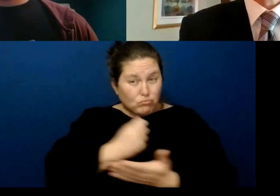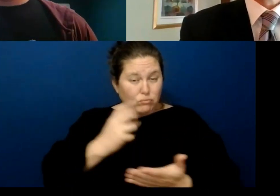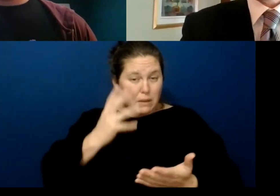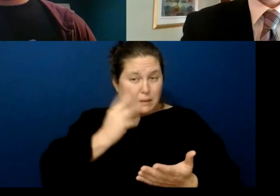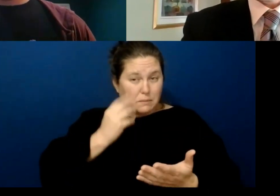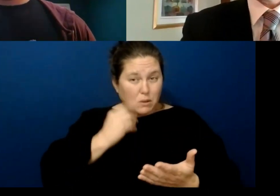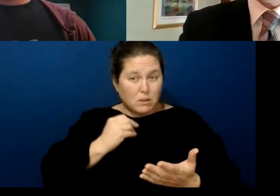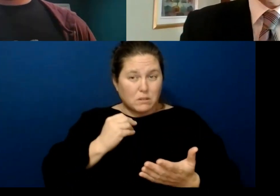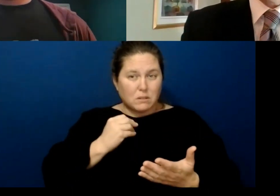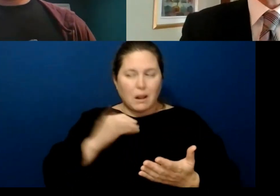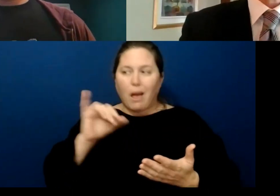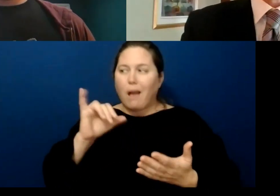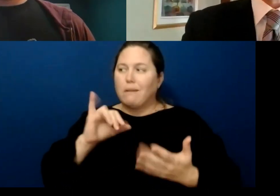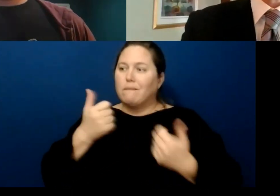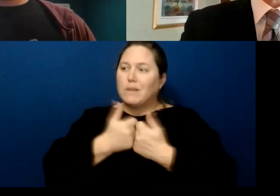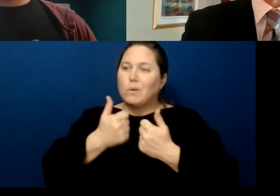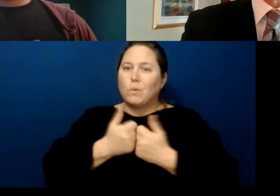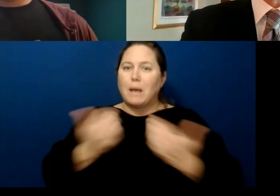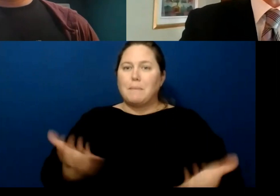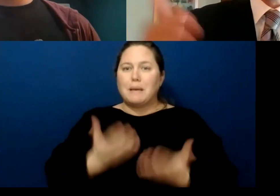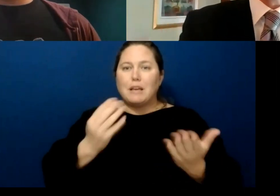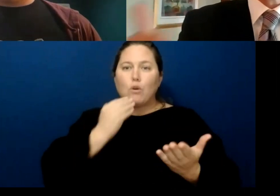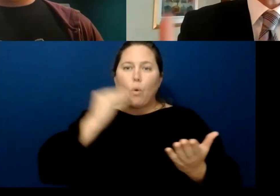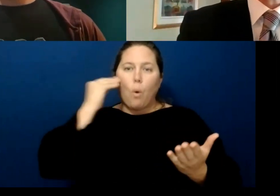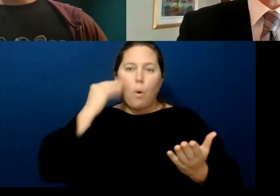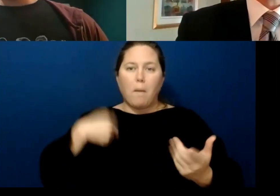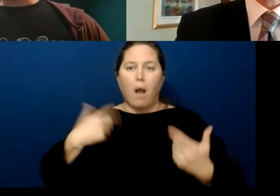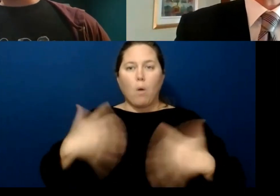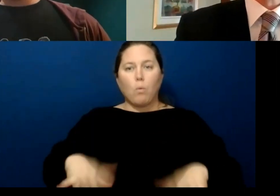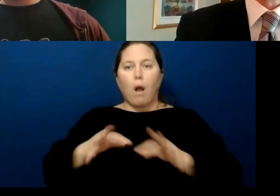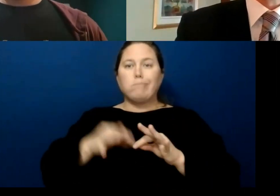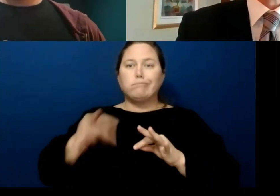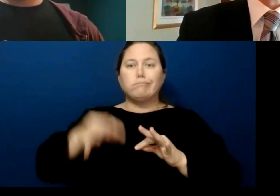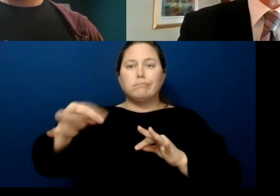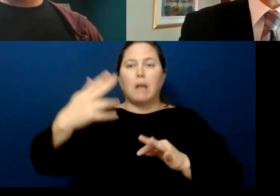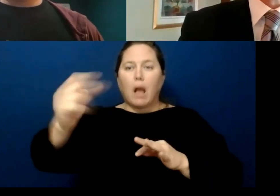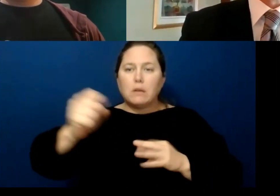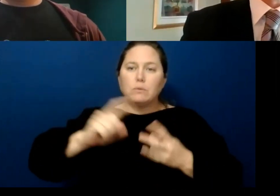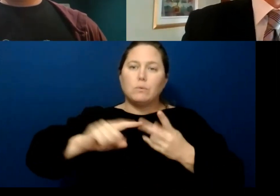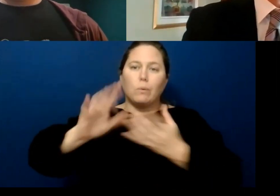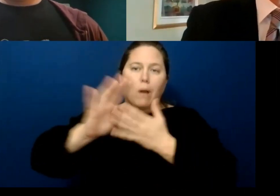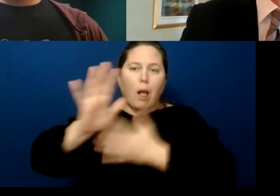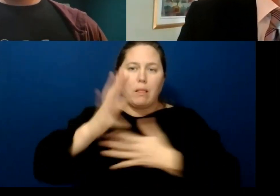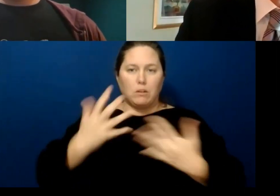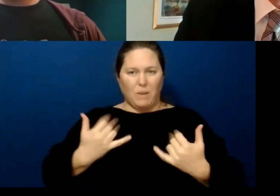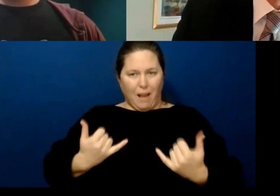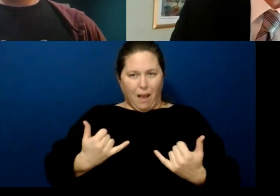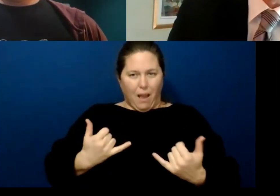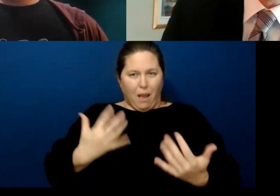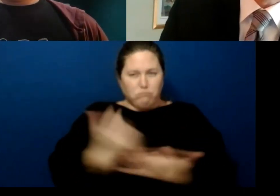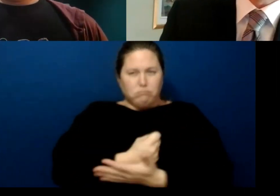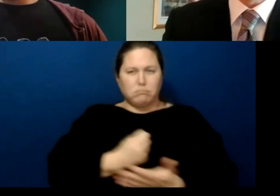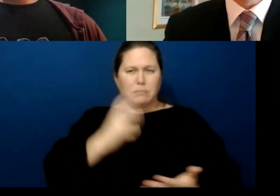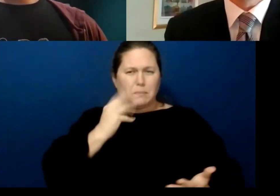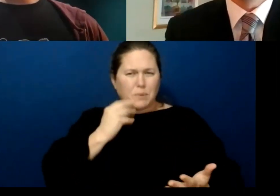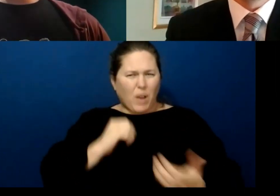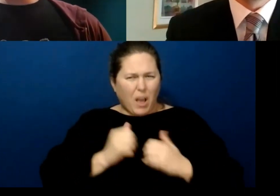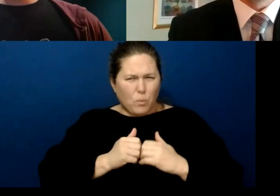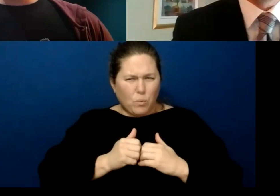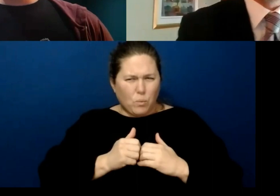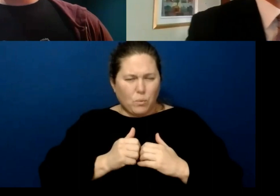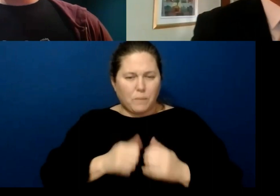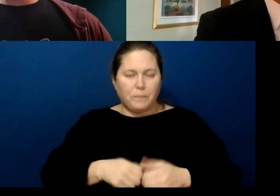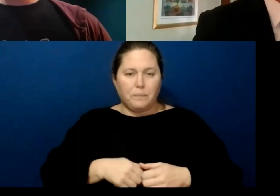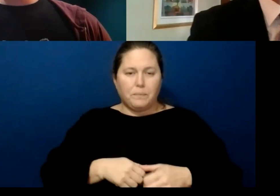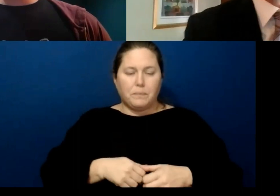It doesn't have to be something that you wait until high school or college. You could start, experimenting, getting better even in middle school, right? Yeah, I